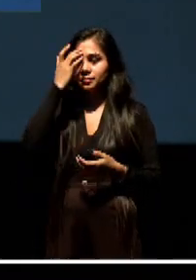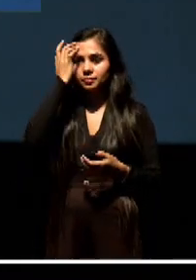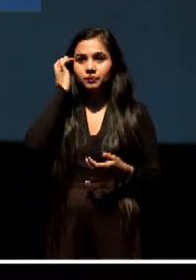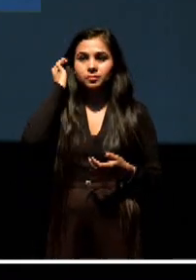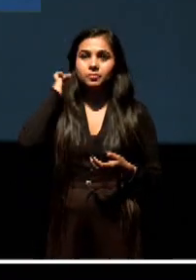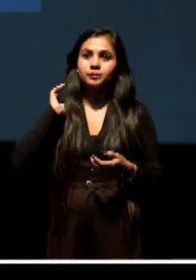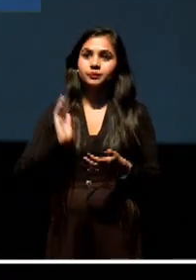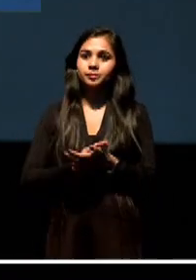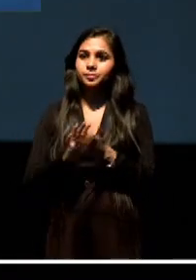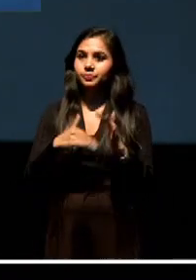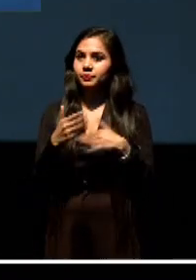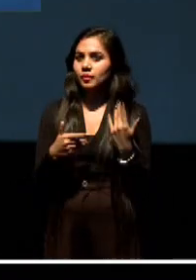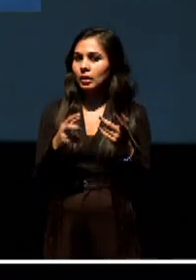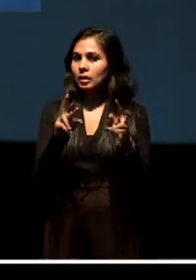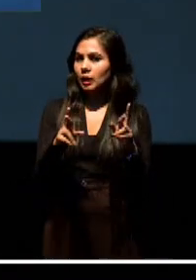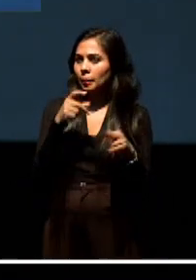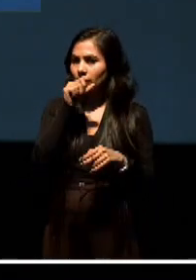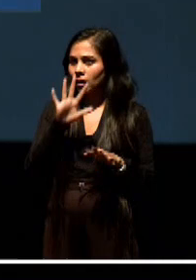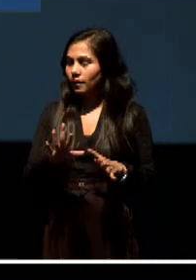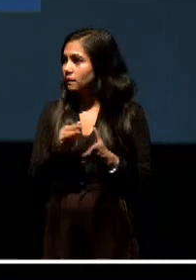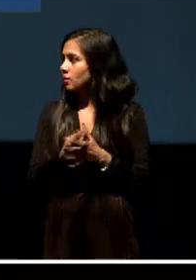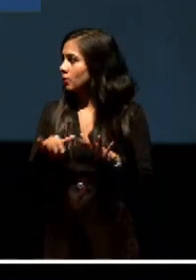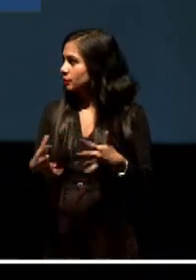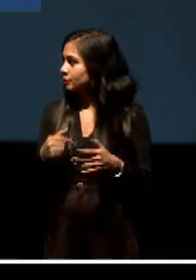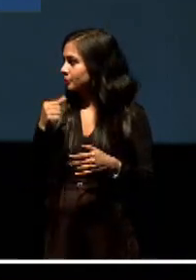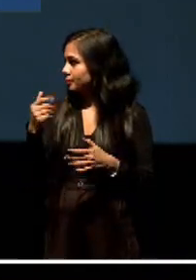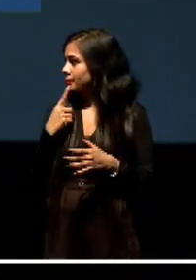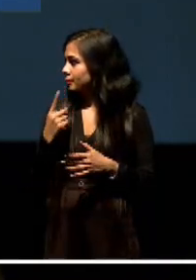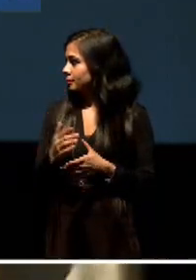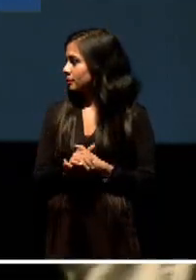I guess we'll have a mic for him. I'll hand it over to him.